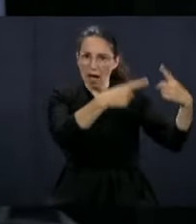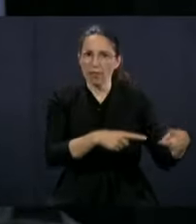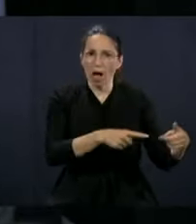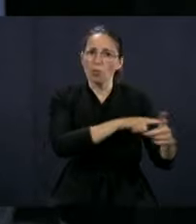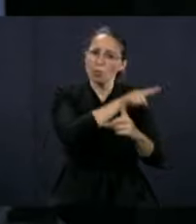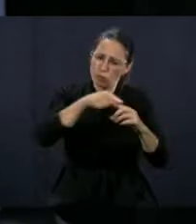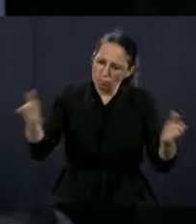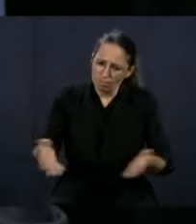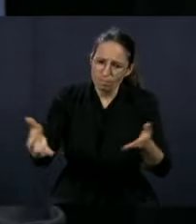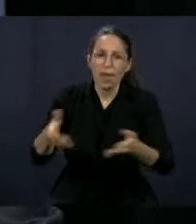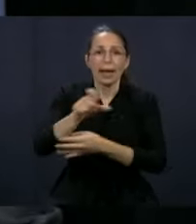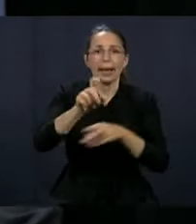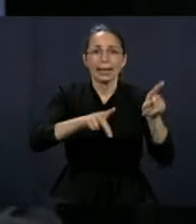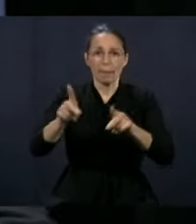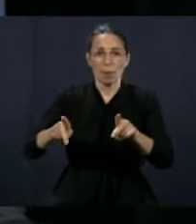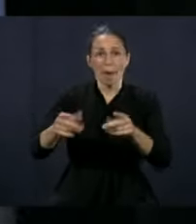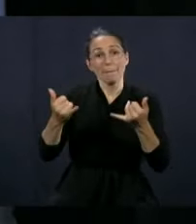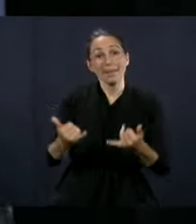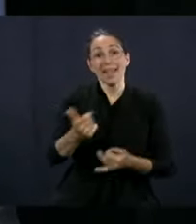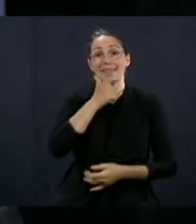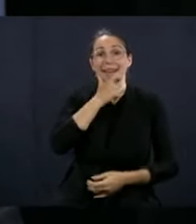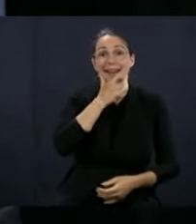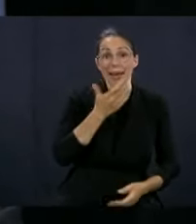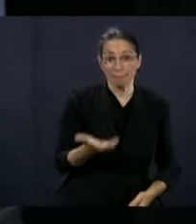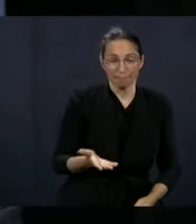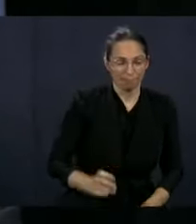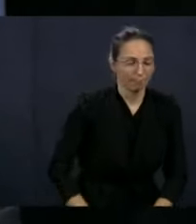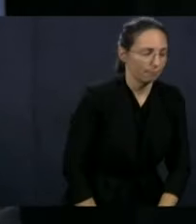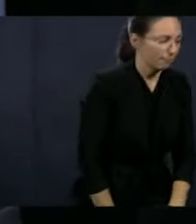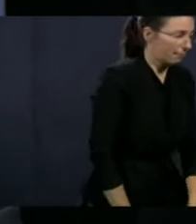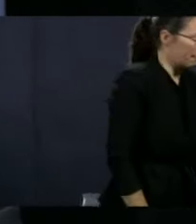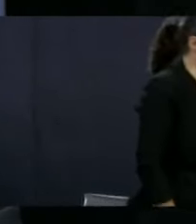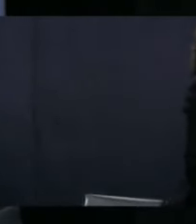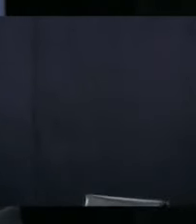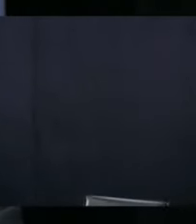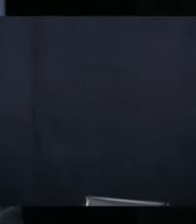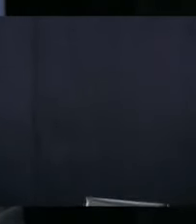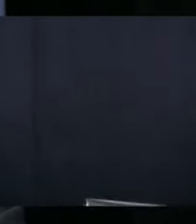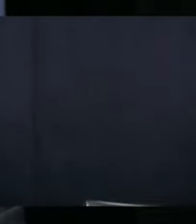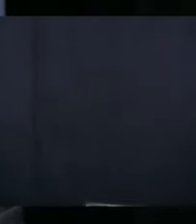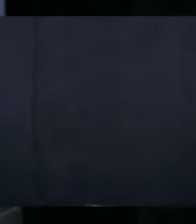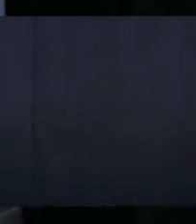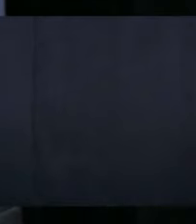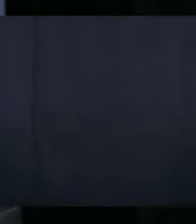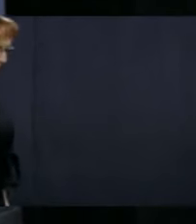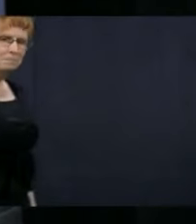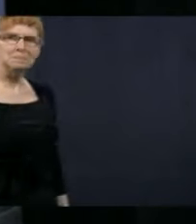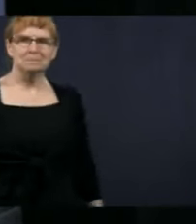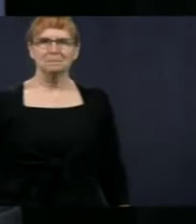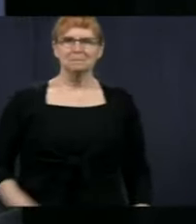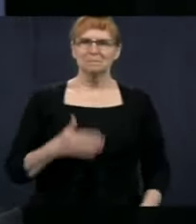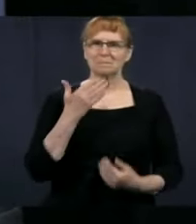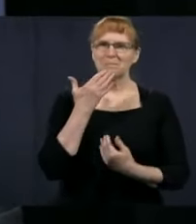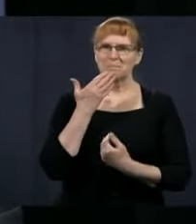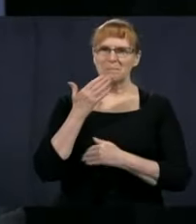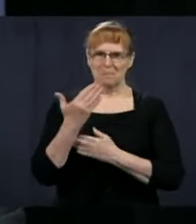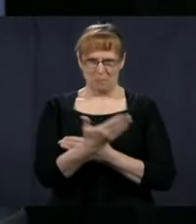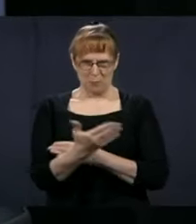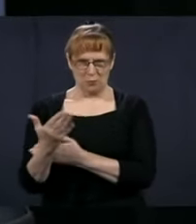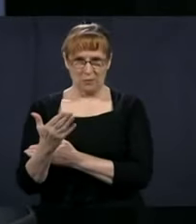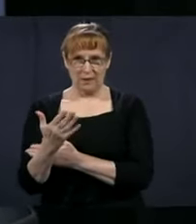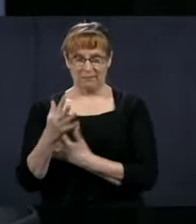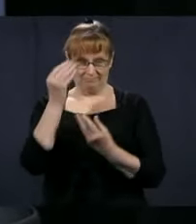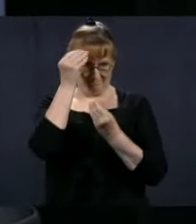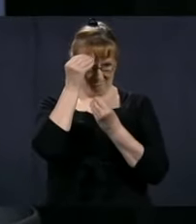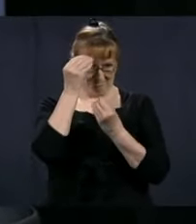well-being of Quebecers. Thank you. With today's number, Quebec has now more than 5,000